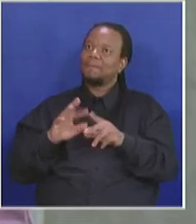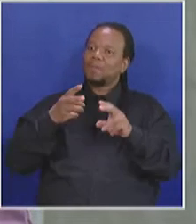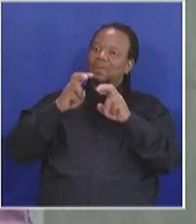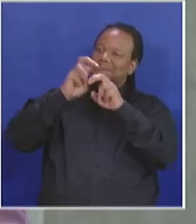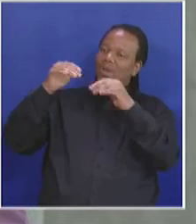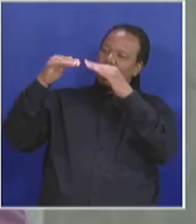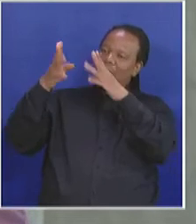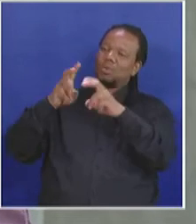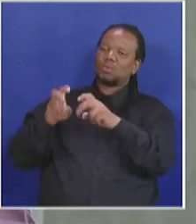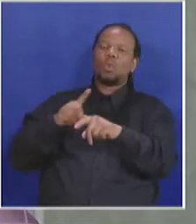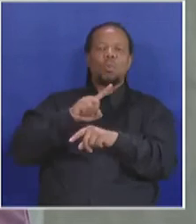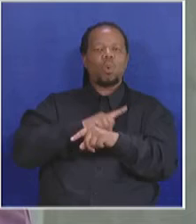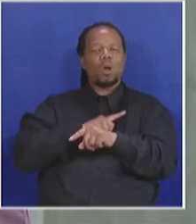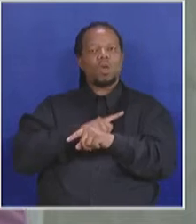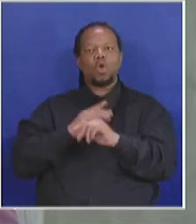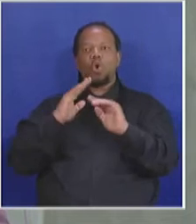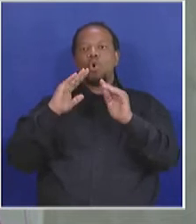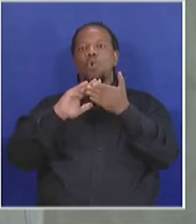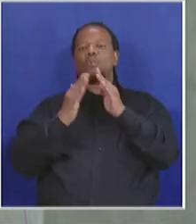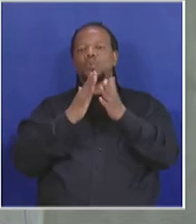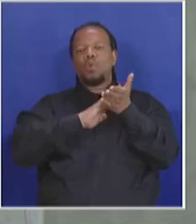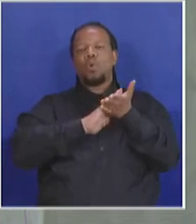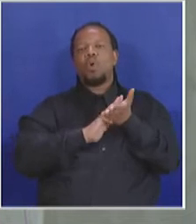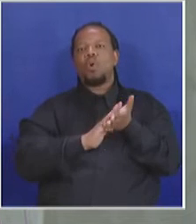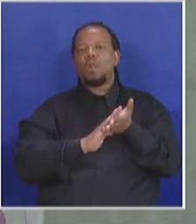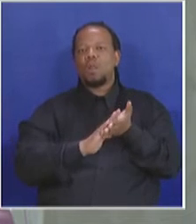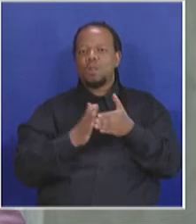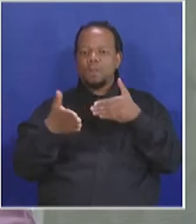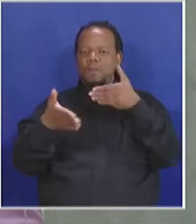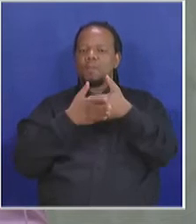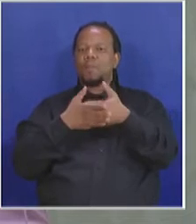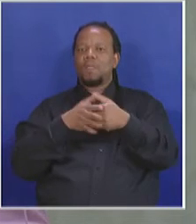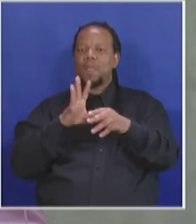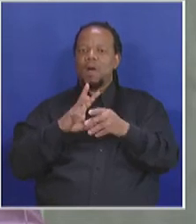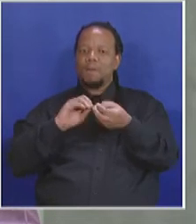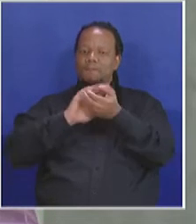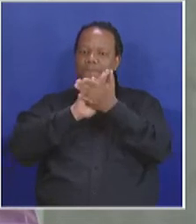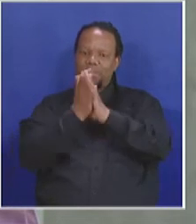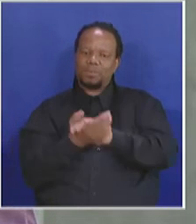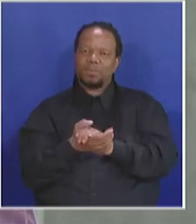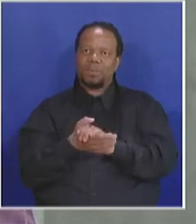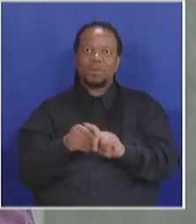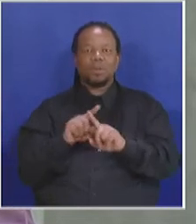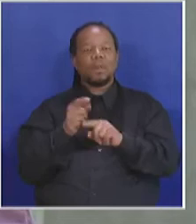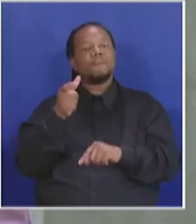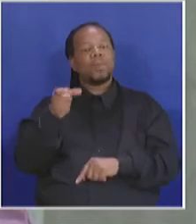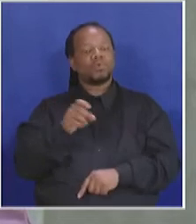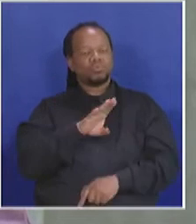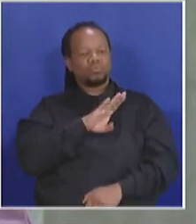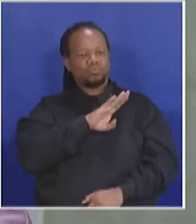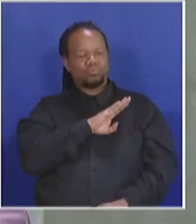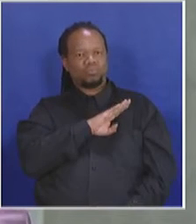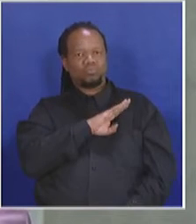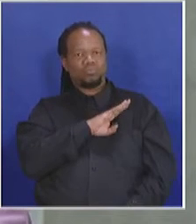been vandalized because since its completion it has never been opened or utilized. There is a lack of security personnel to protect the community